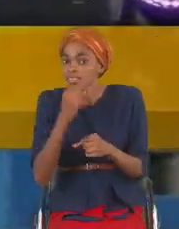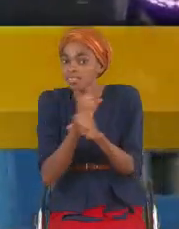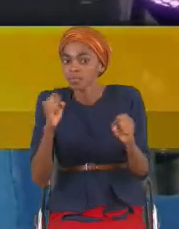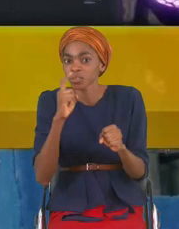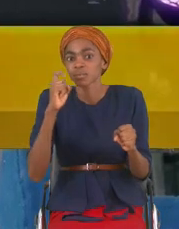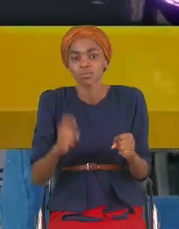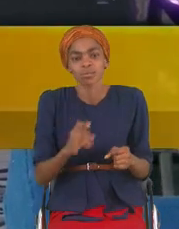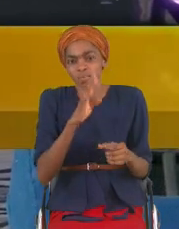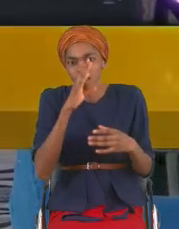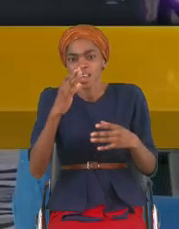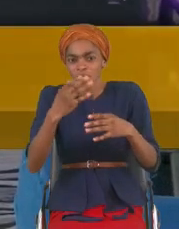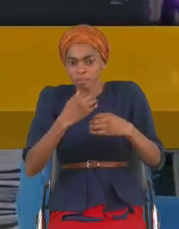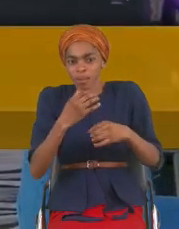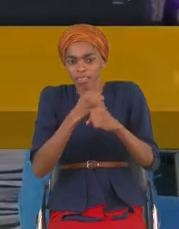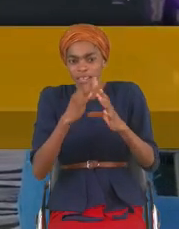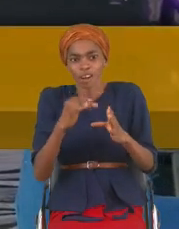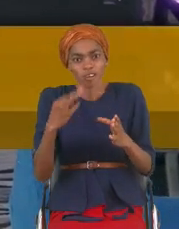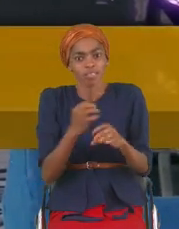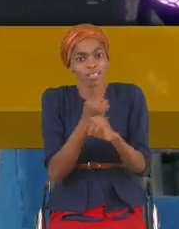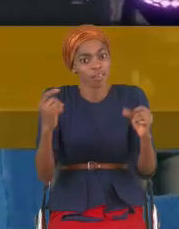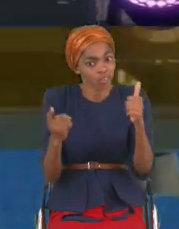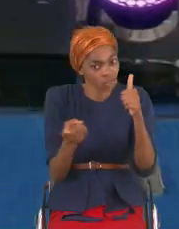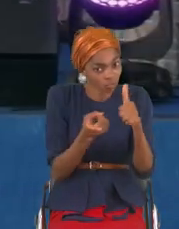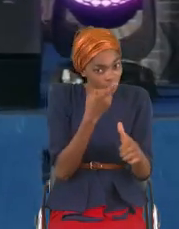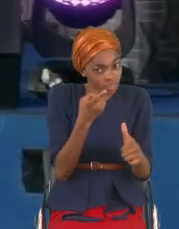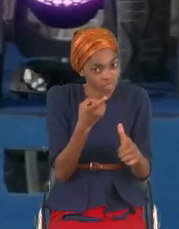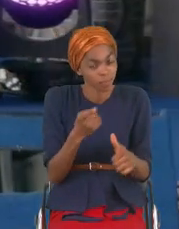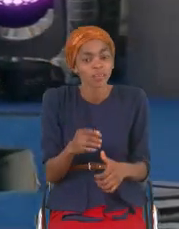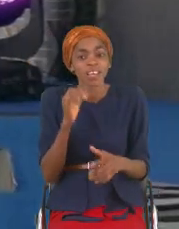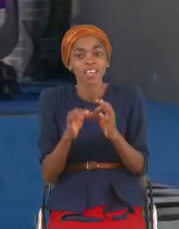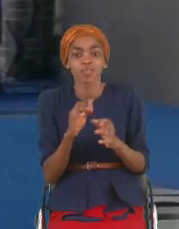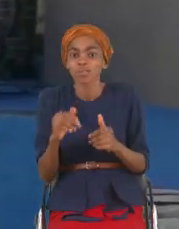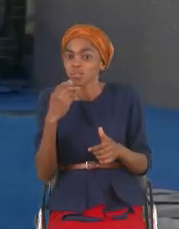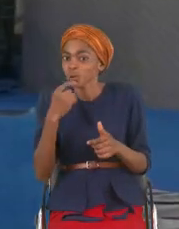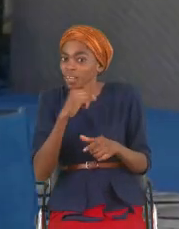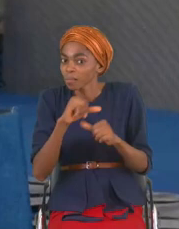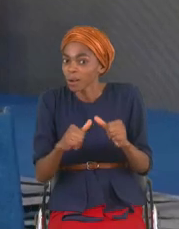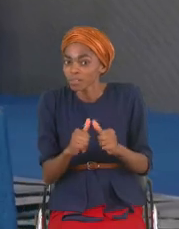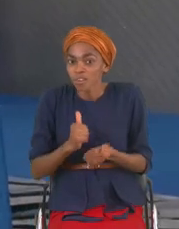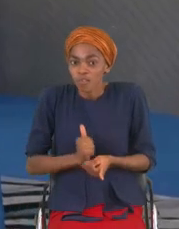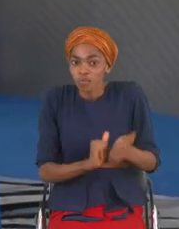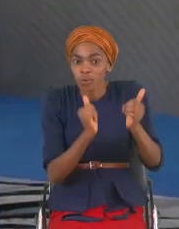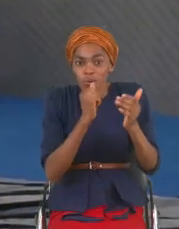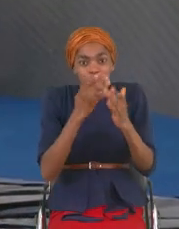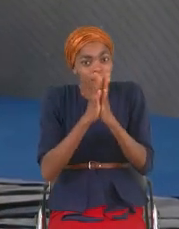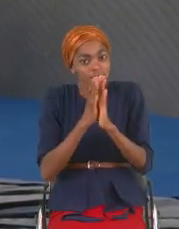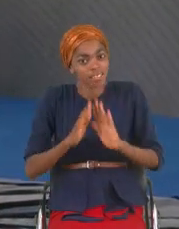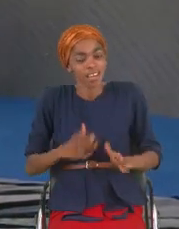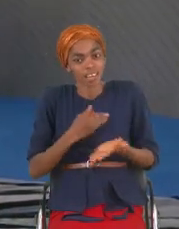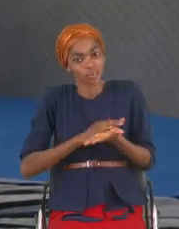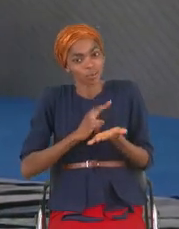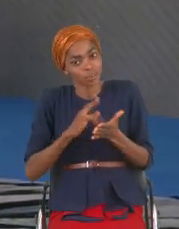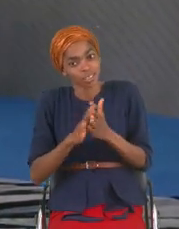of the salvation yourself. You talk about following peace and holiness, without which